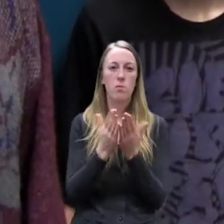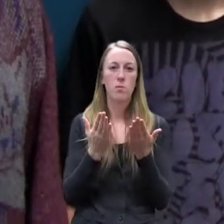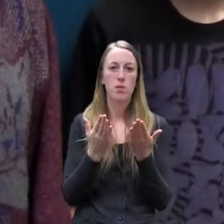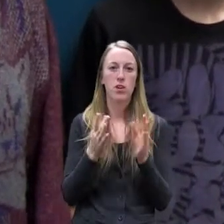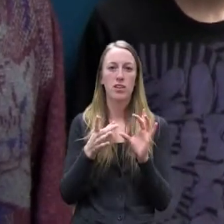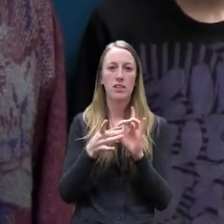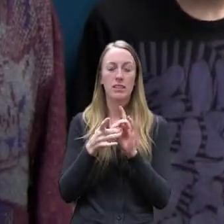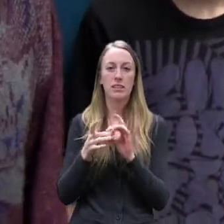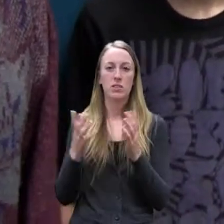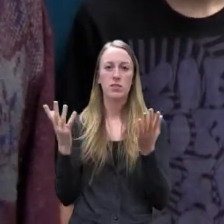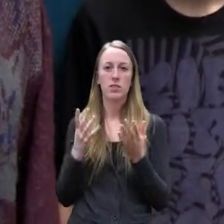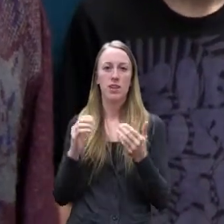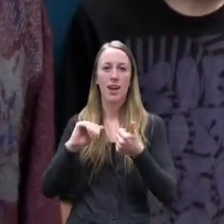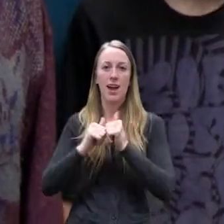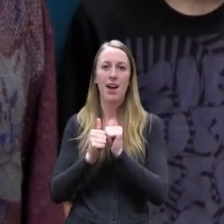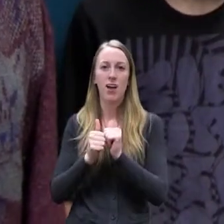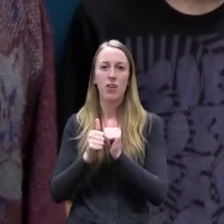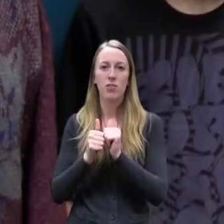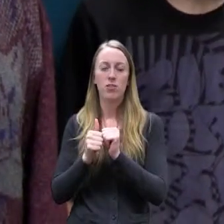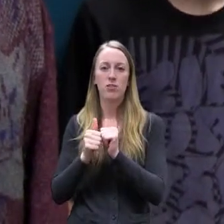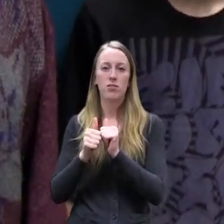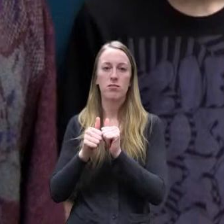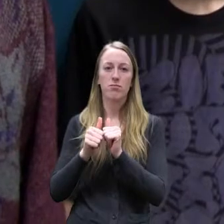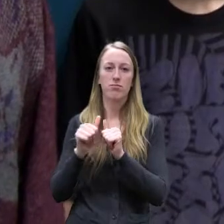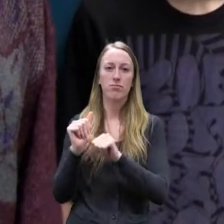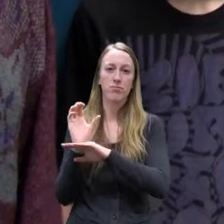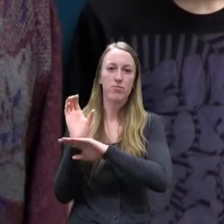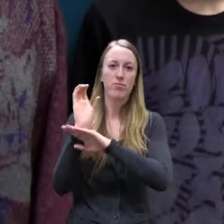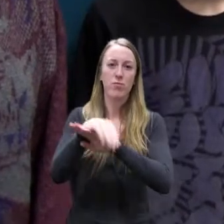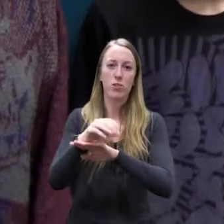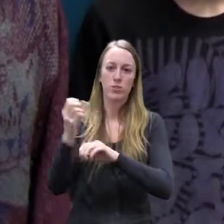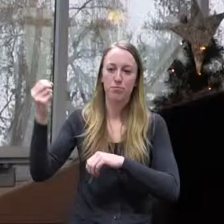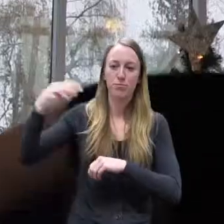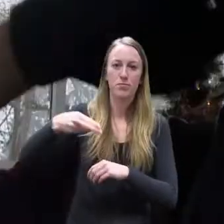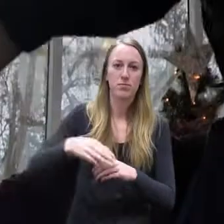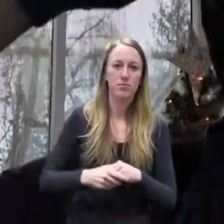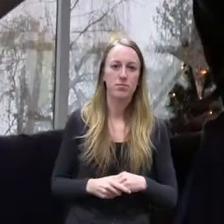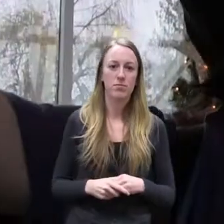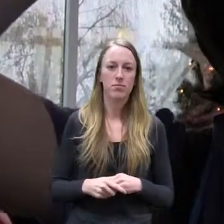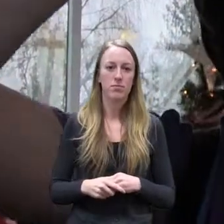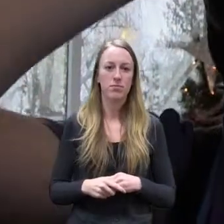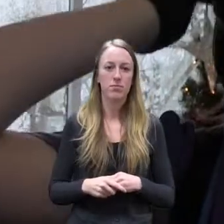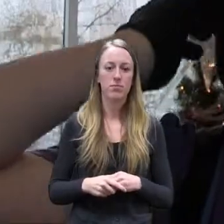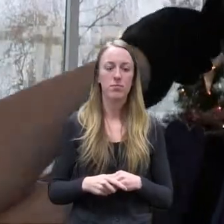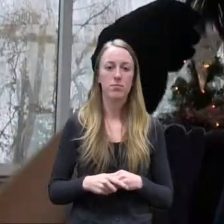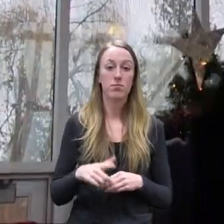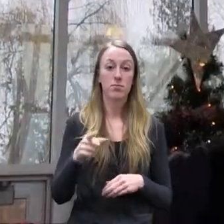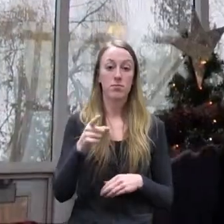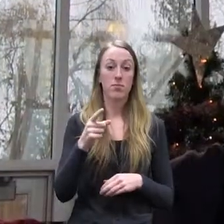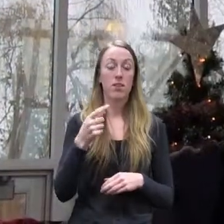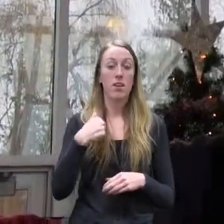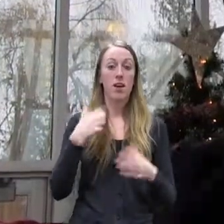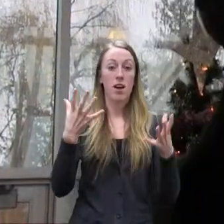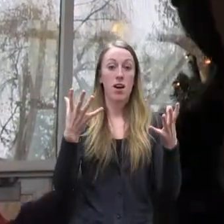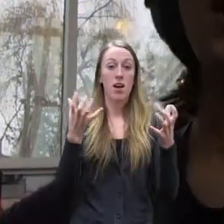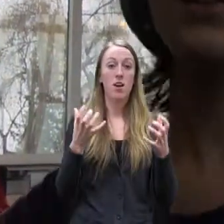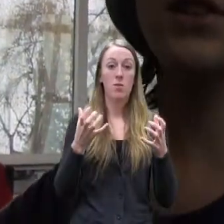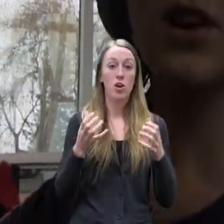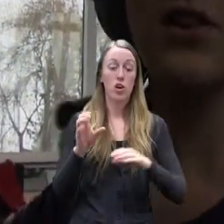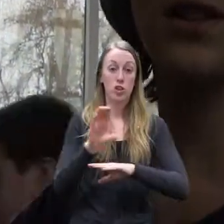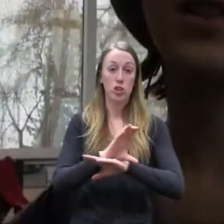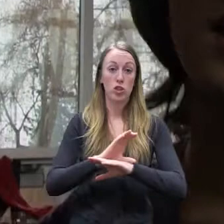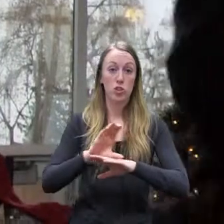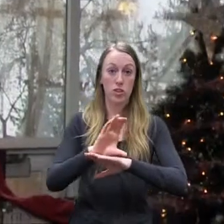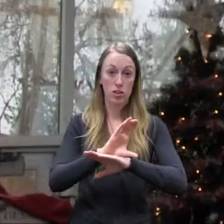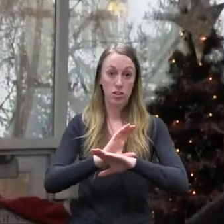Force. I want like digital art supplies and a Cintiq tablet. What do you want for Christmas, Sam? I want a box